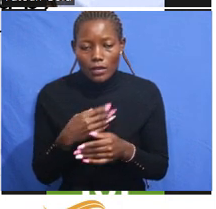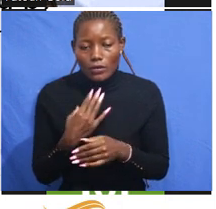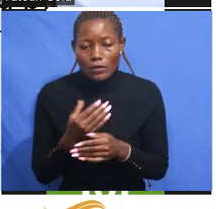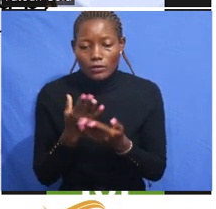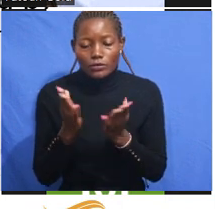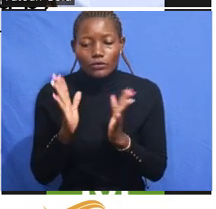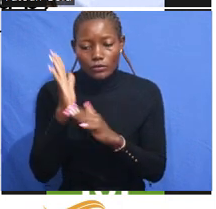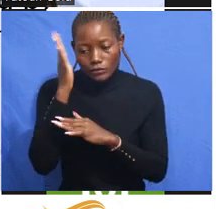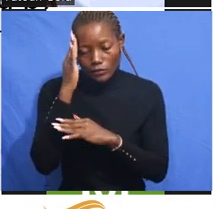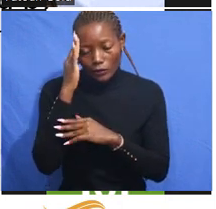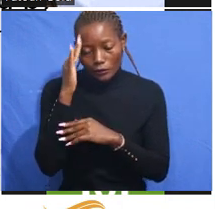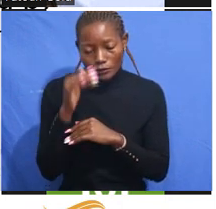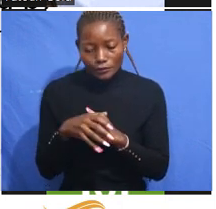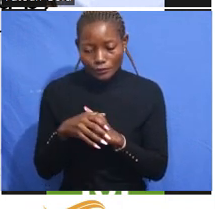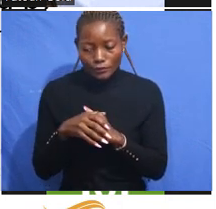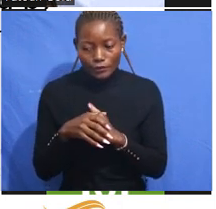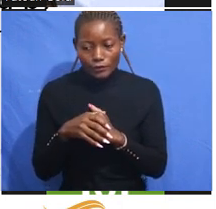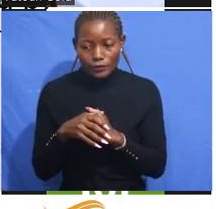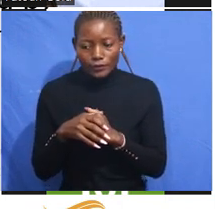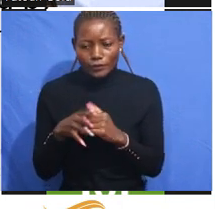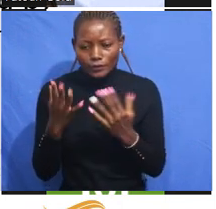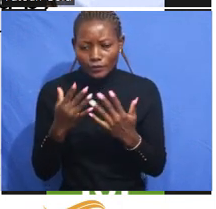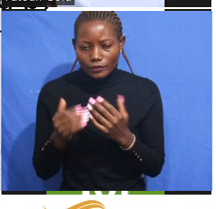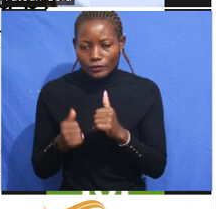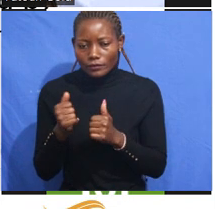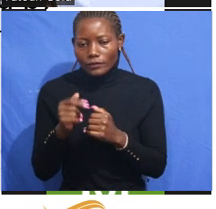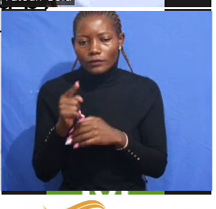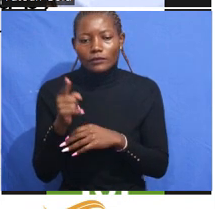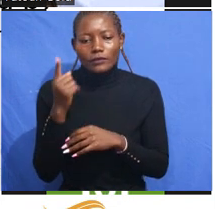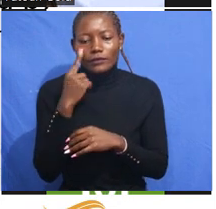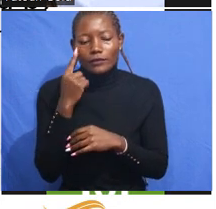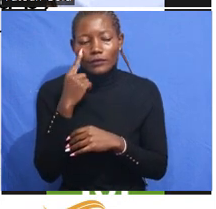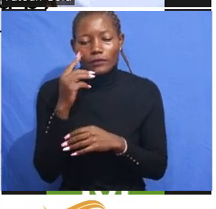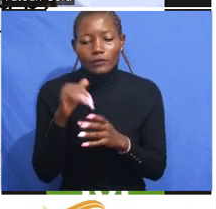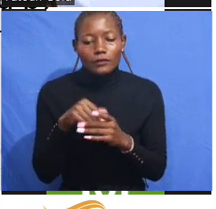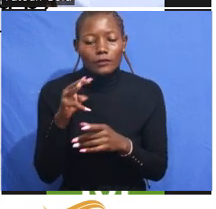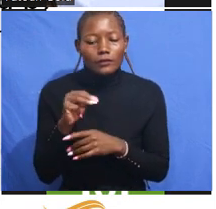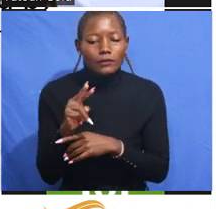is that in the muscle, those striations that you see in the